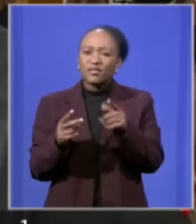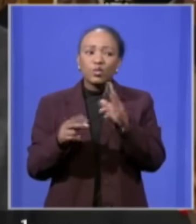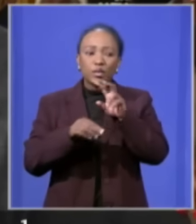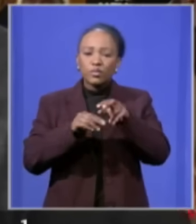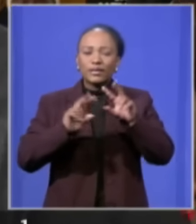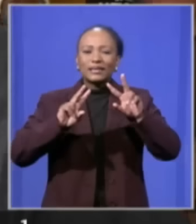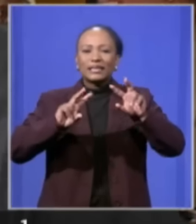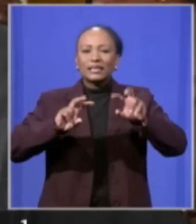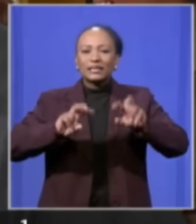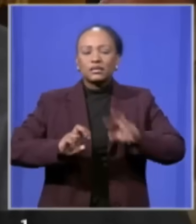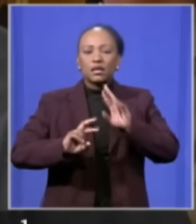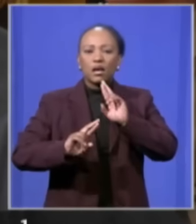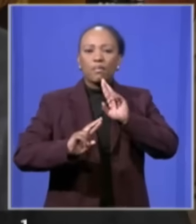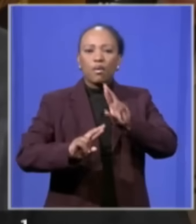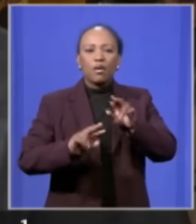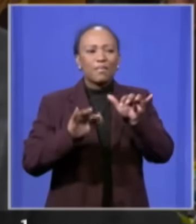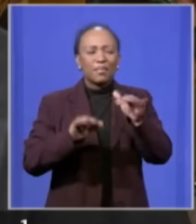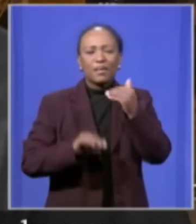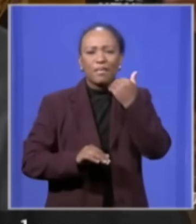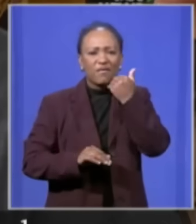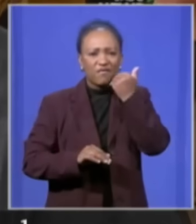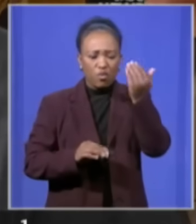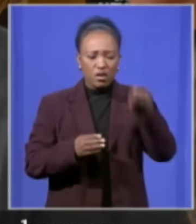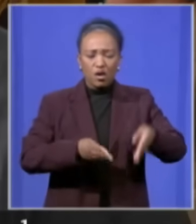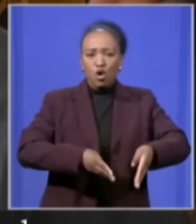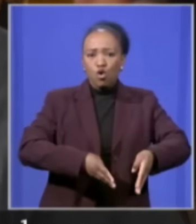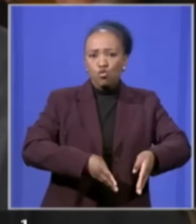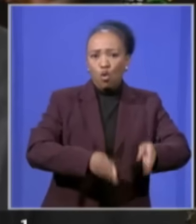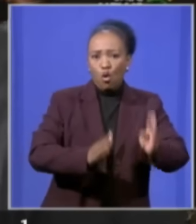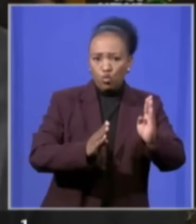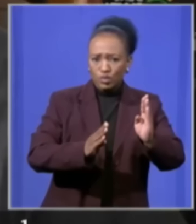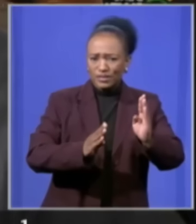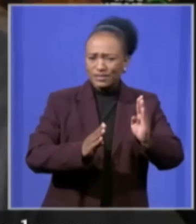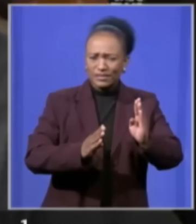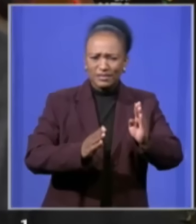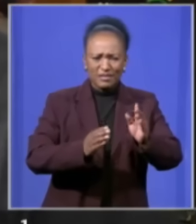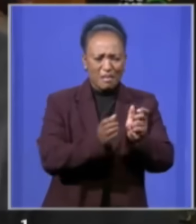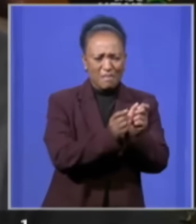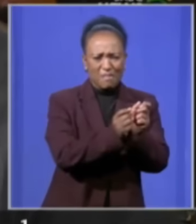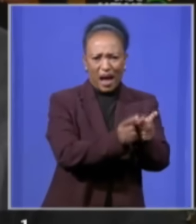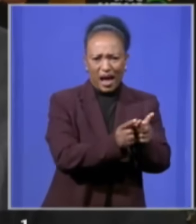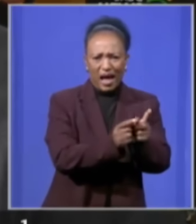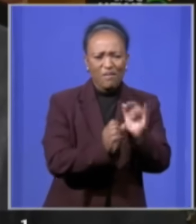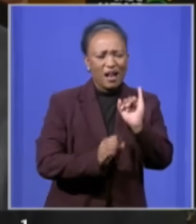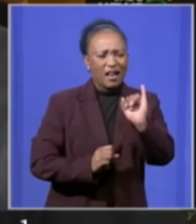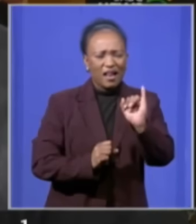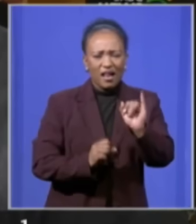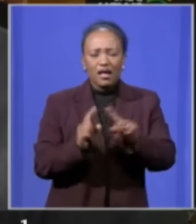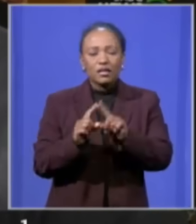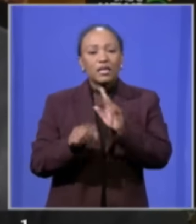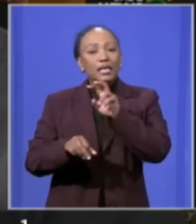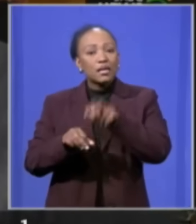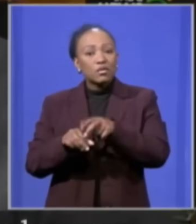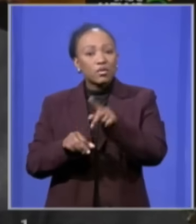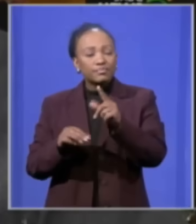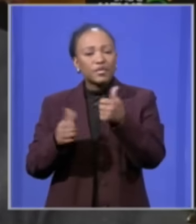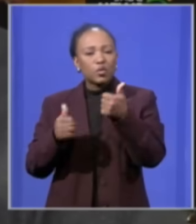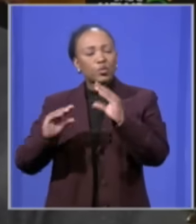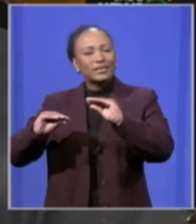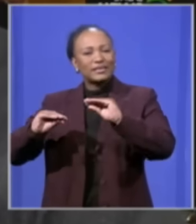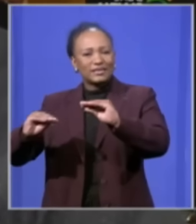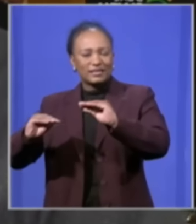report? Yo go botsa gore batho ba nyaka di-potholes, batho ba nyaka mešomo, batho ba nyaka safety and security, ba nyaka good education. Thuto